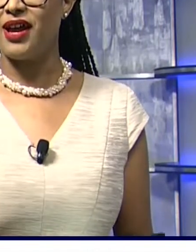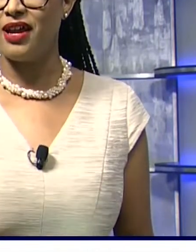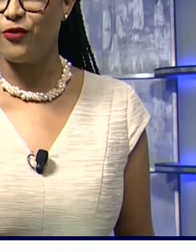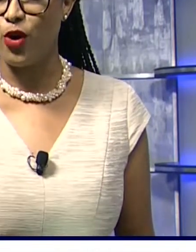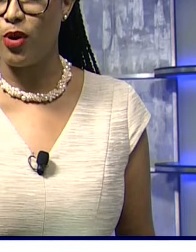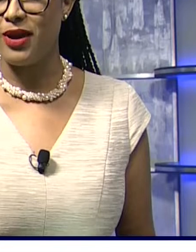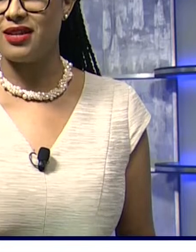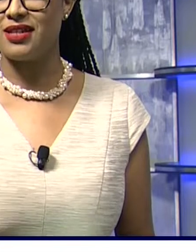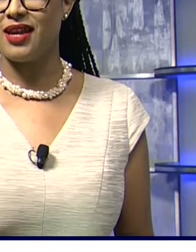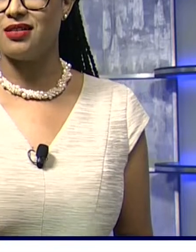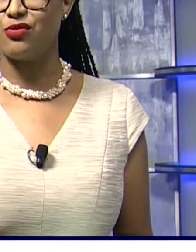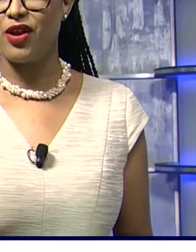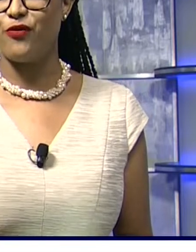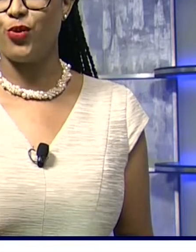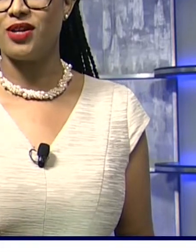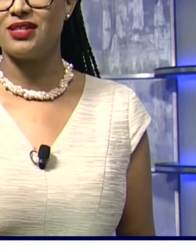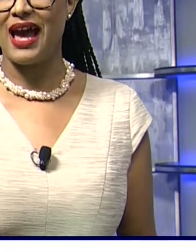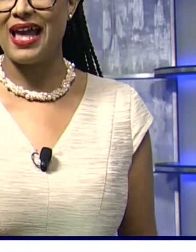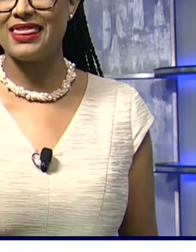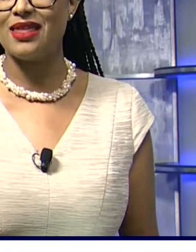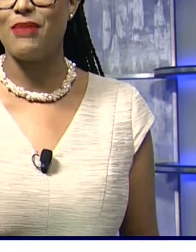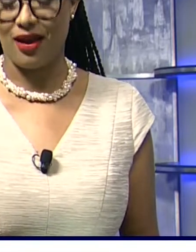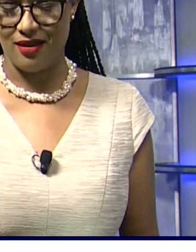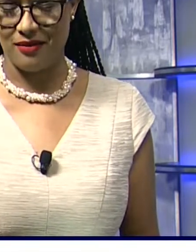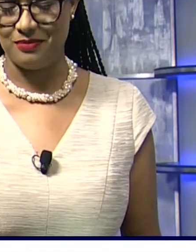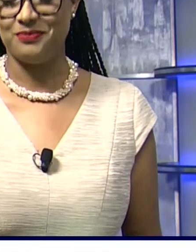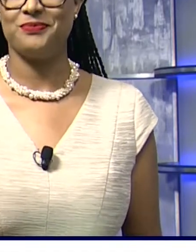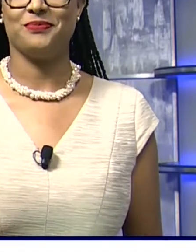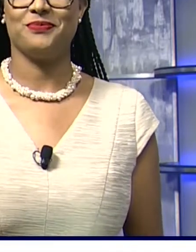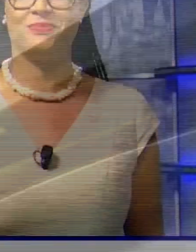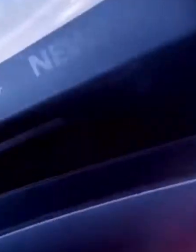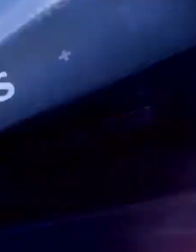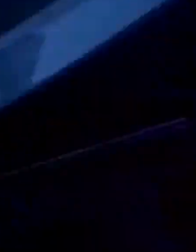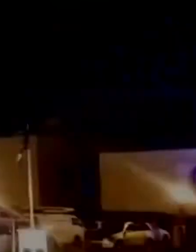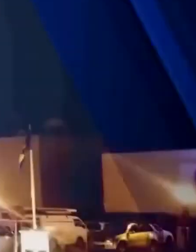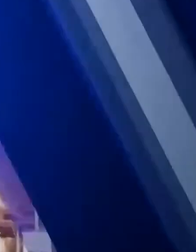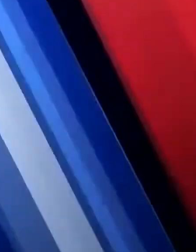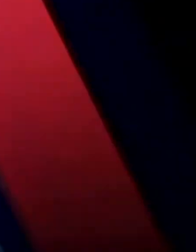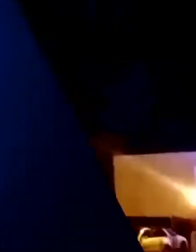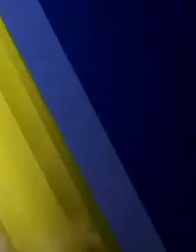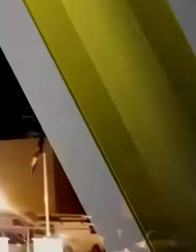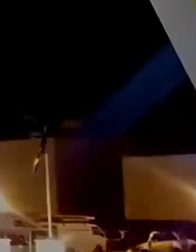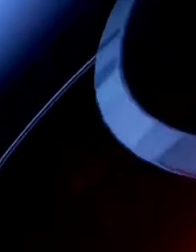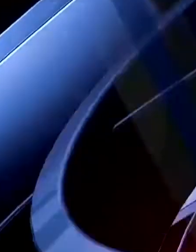some pride for Barbados against the Red Force at the Mecca.